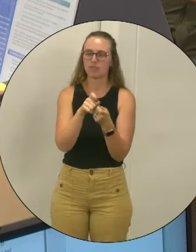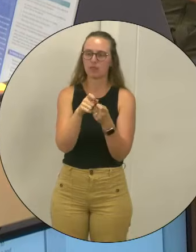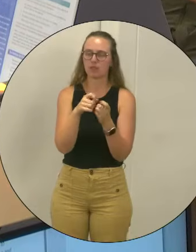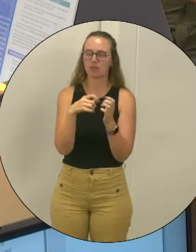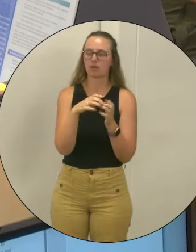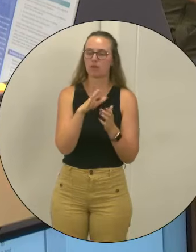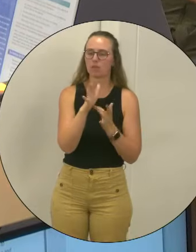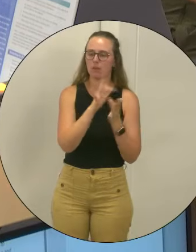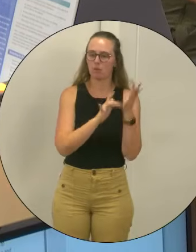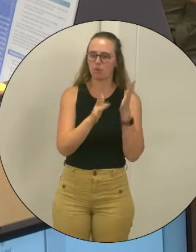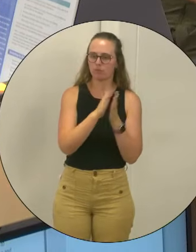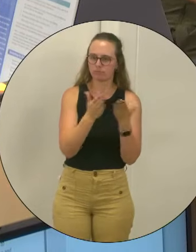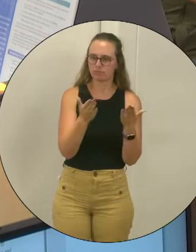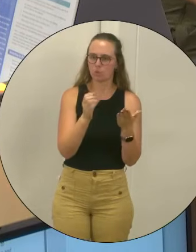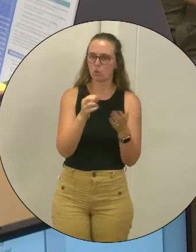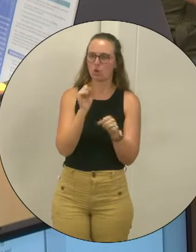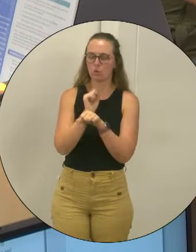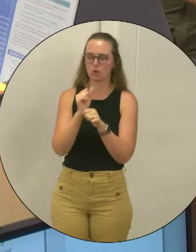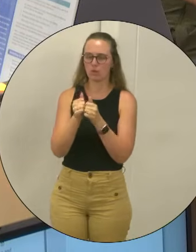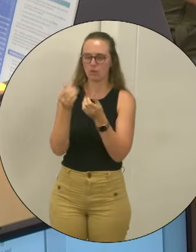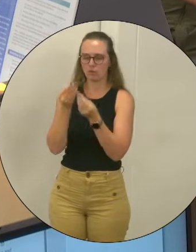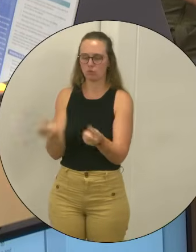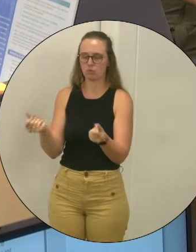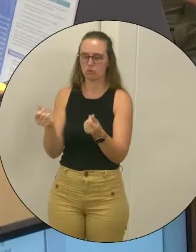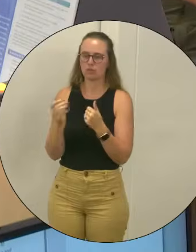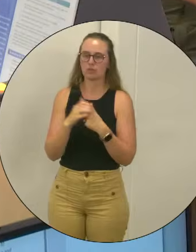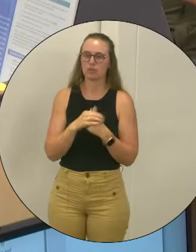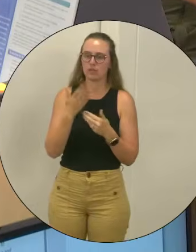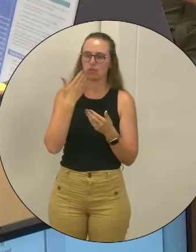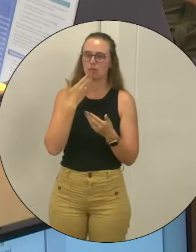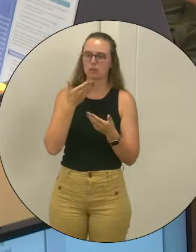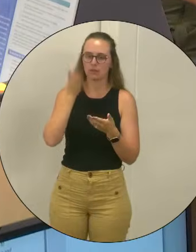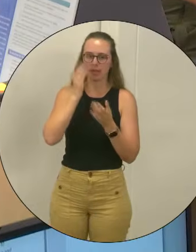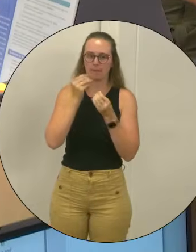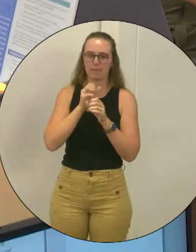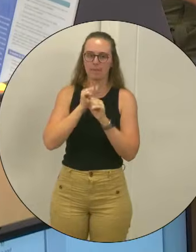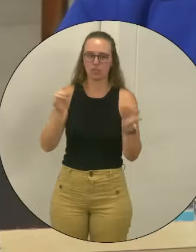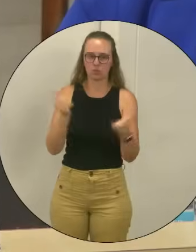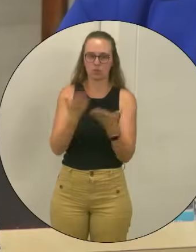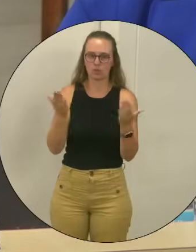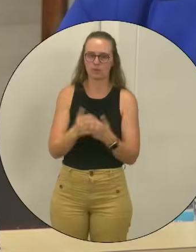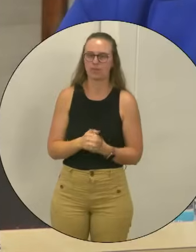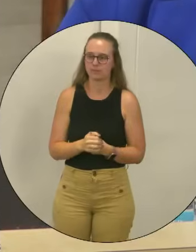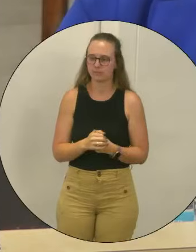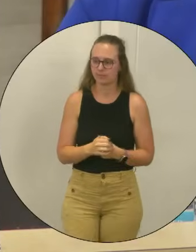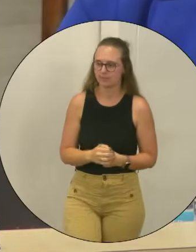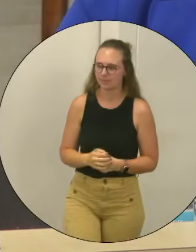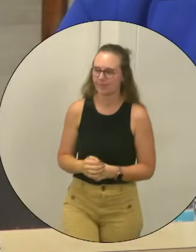verses or to work with you on constructive solutions. God bless you all. Thank you.